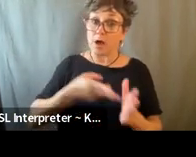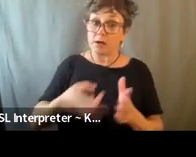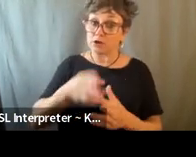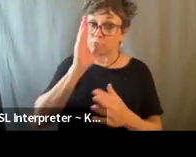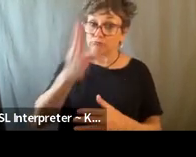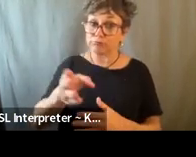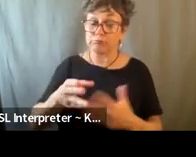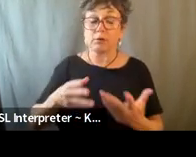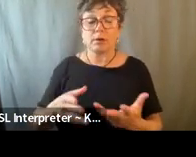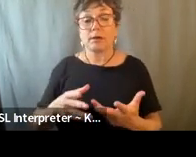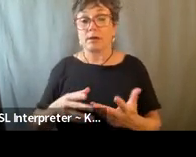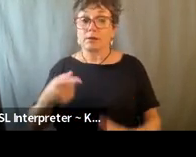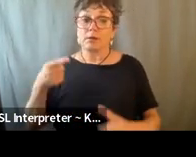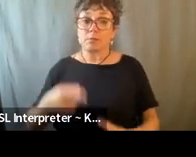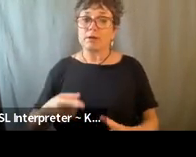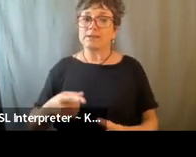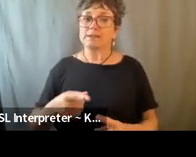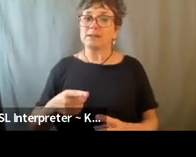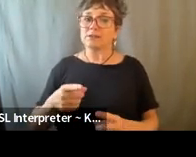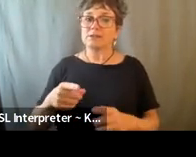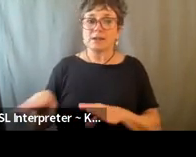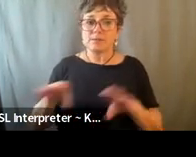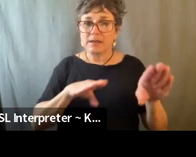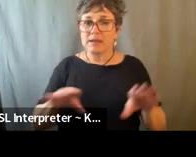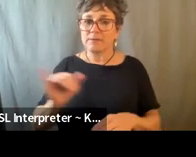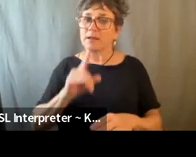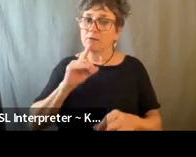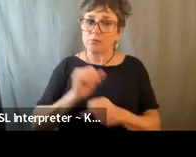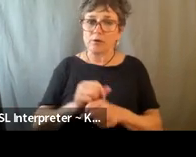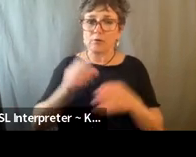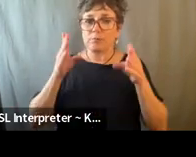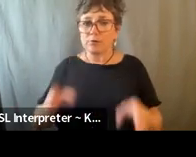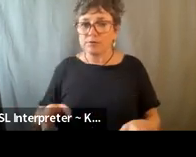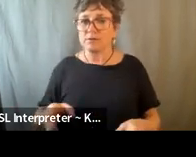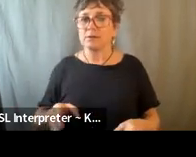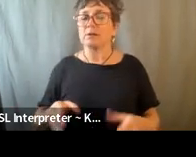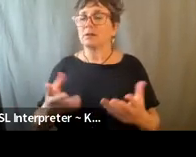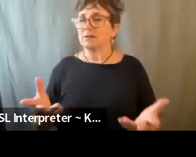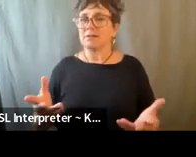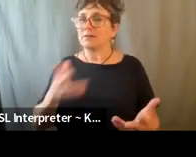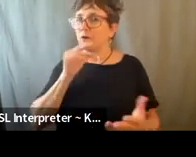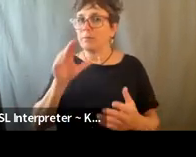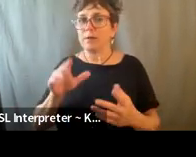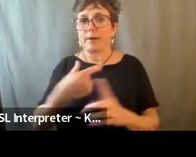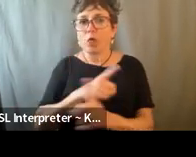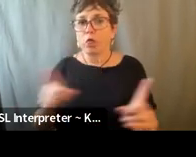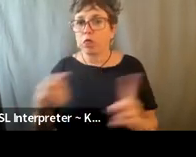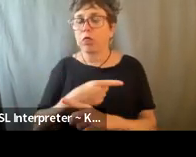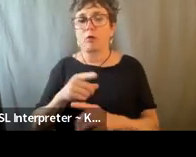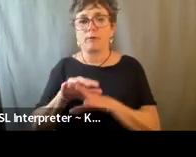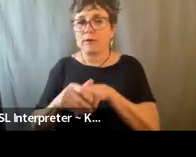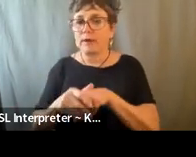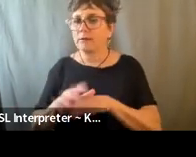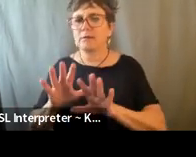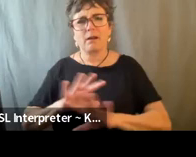being about being a real person in a real organization. And so if you're able to own up to that, I think that's a really great